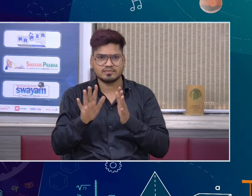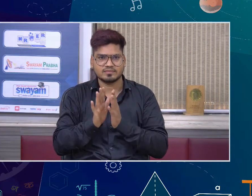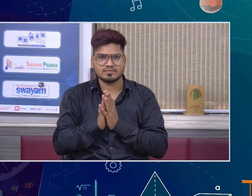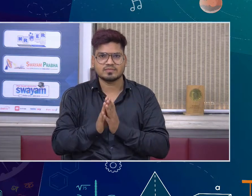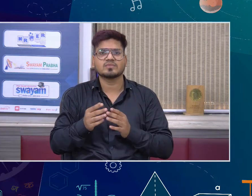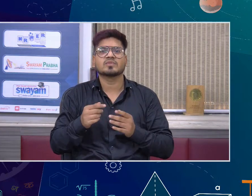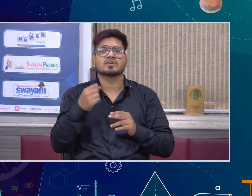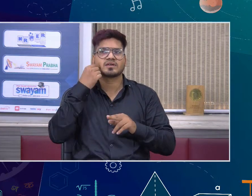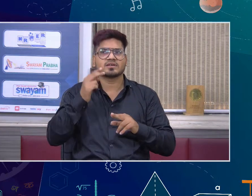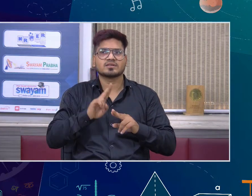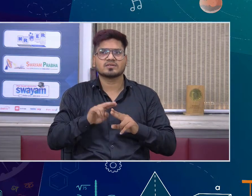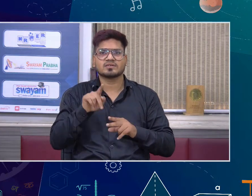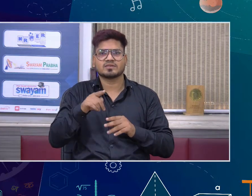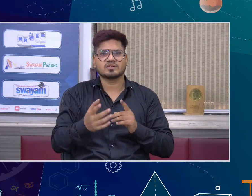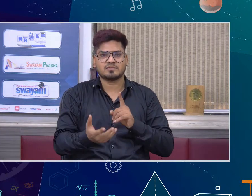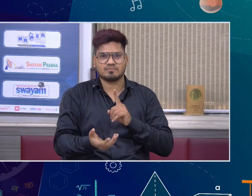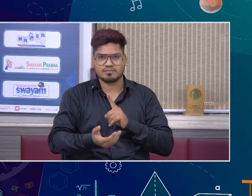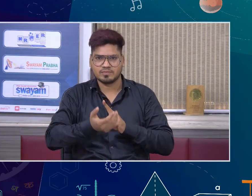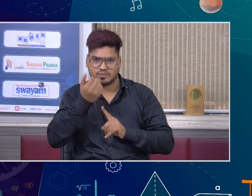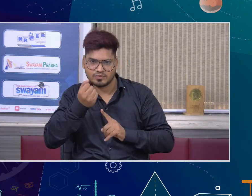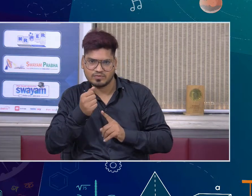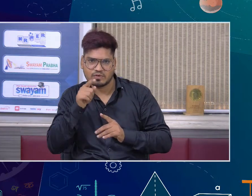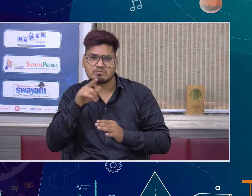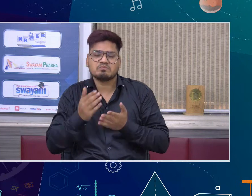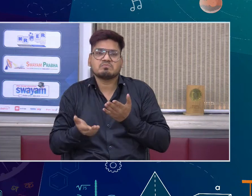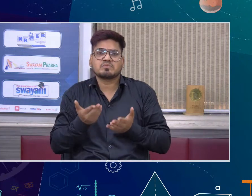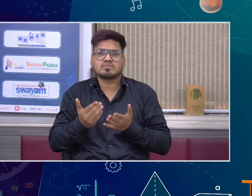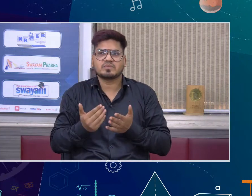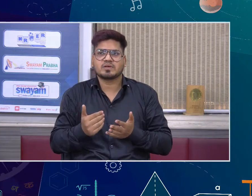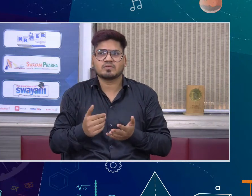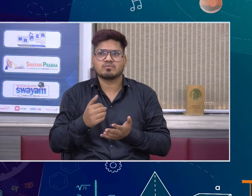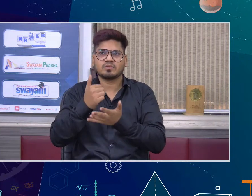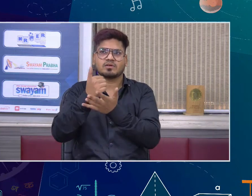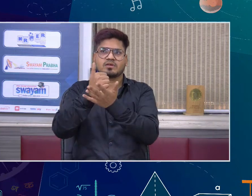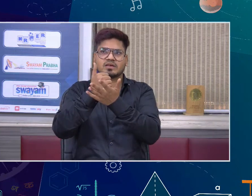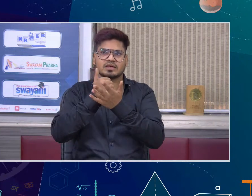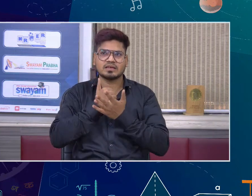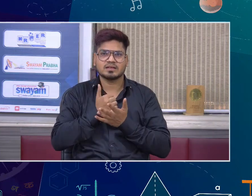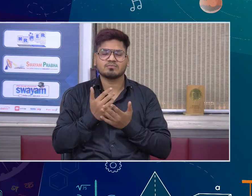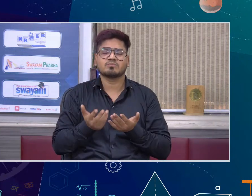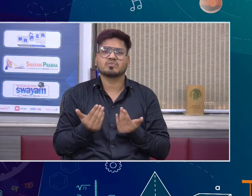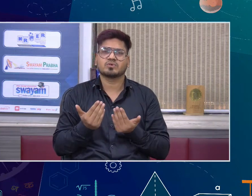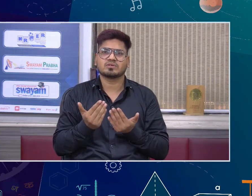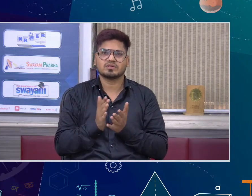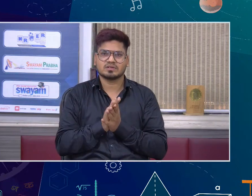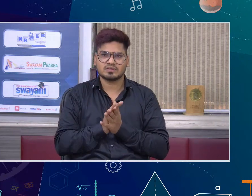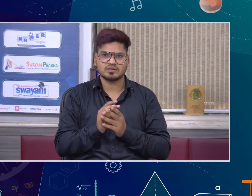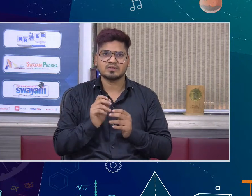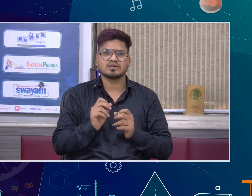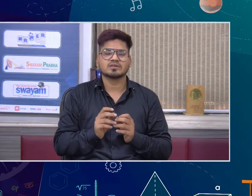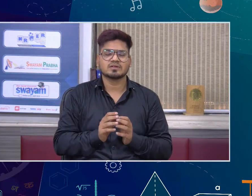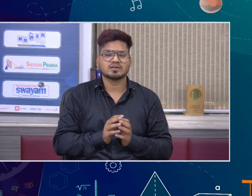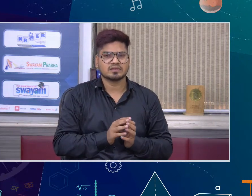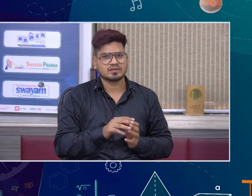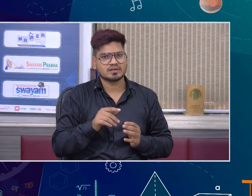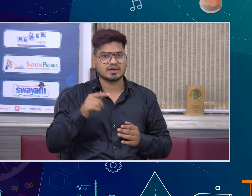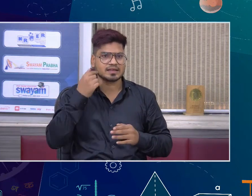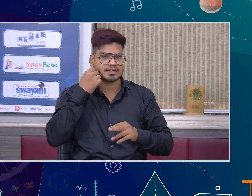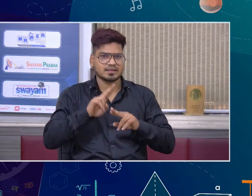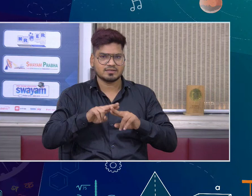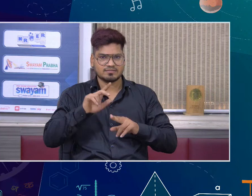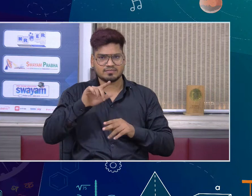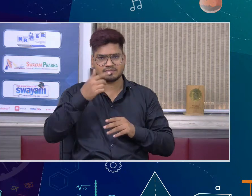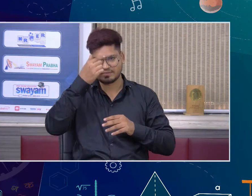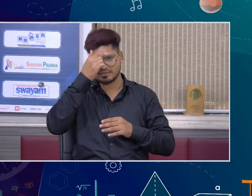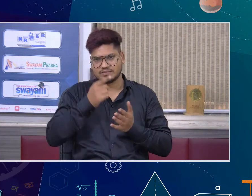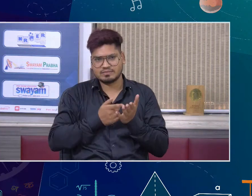The postman found the letter. There should be receiving, and there should be the address. The found from address from Lanju, but the